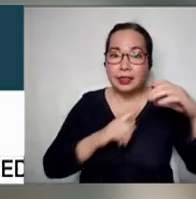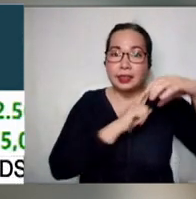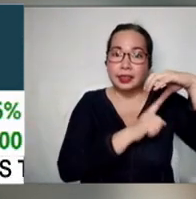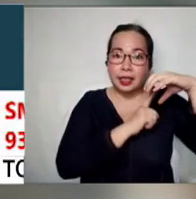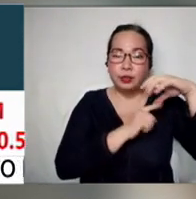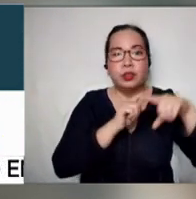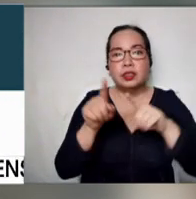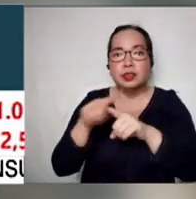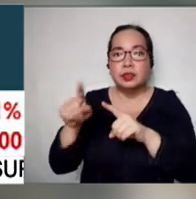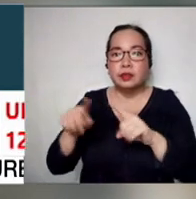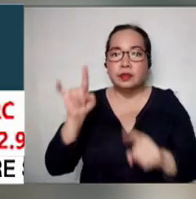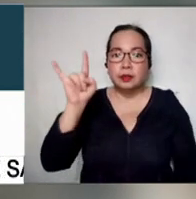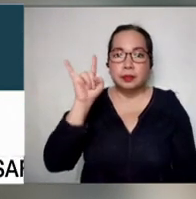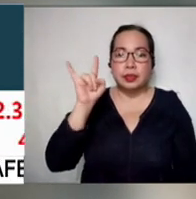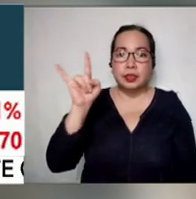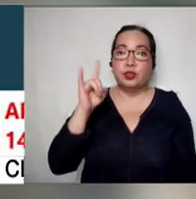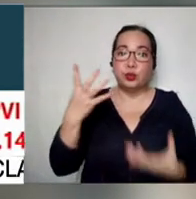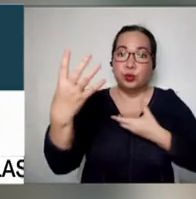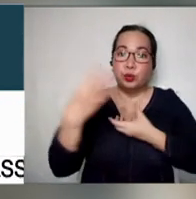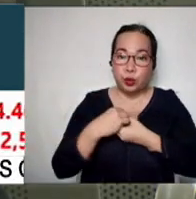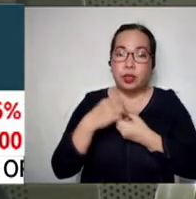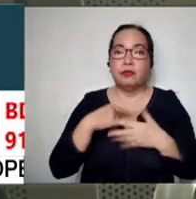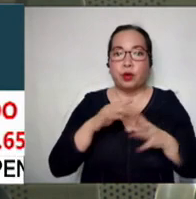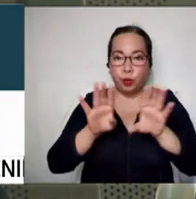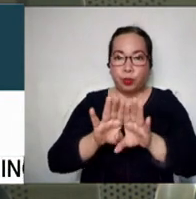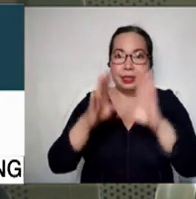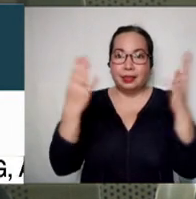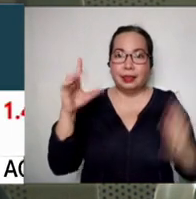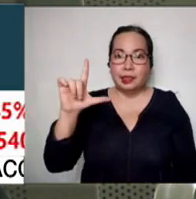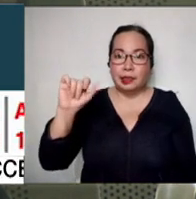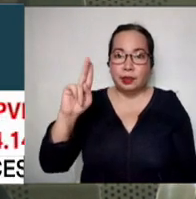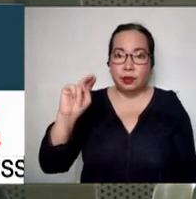outlets to join us in this launching. All right. With that, I will let you go.